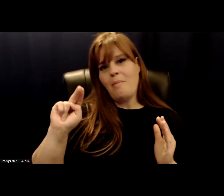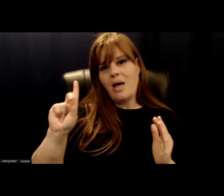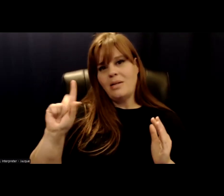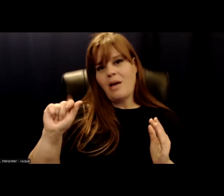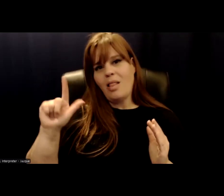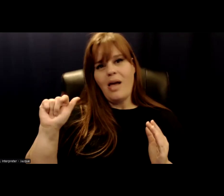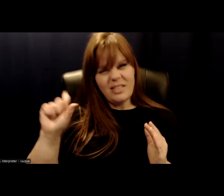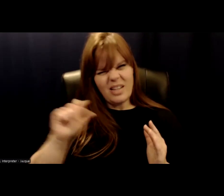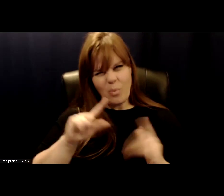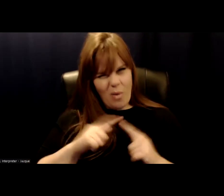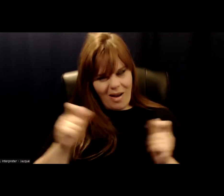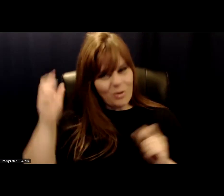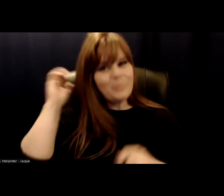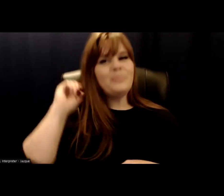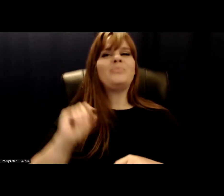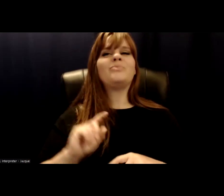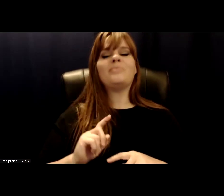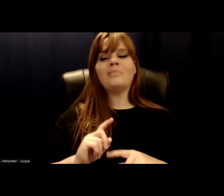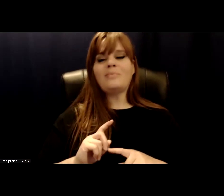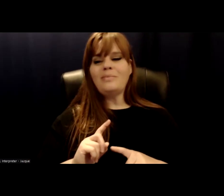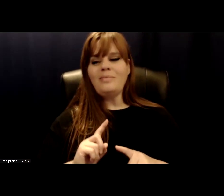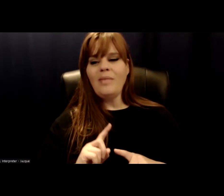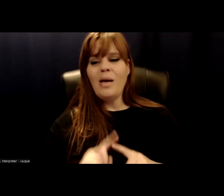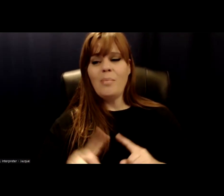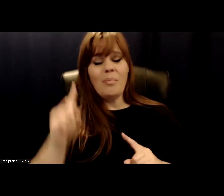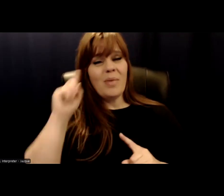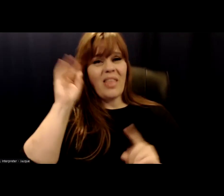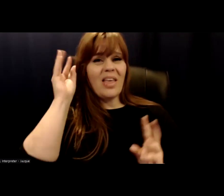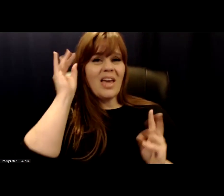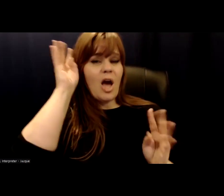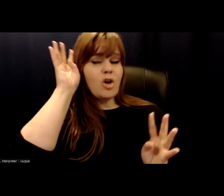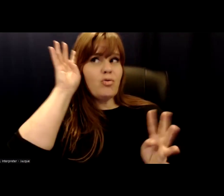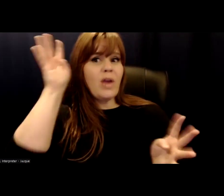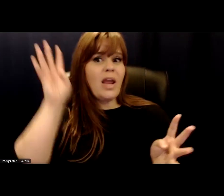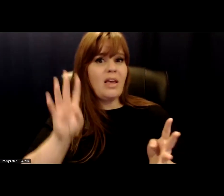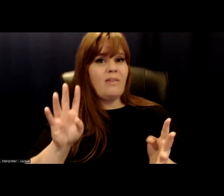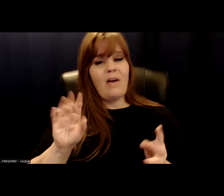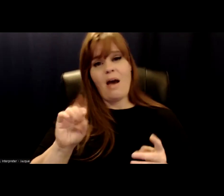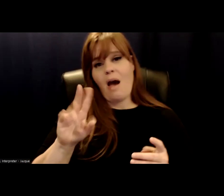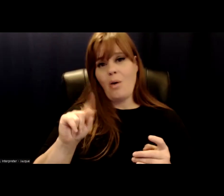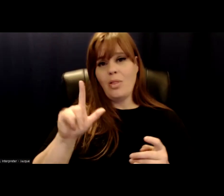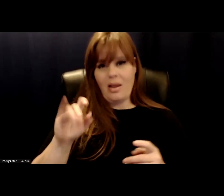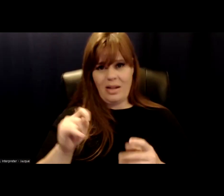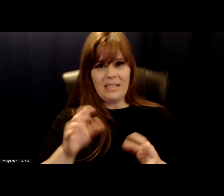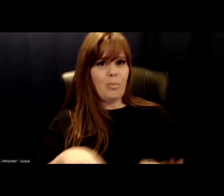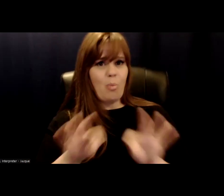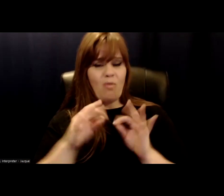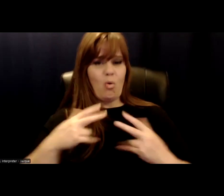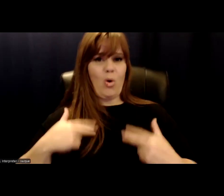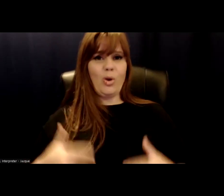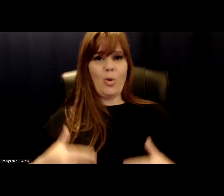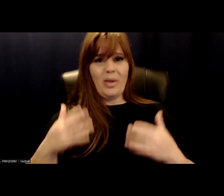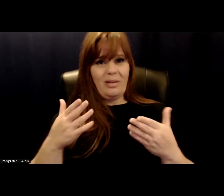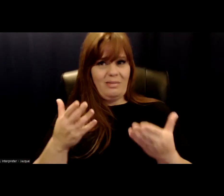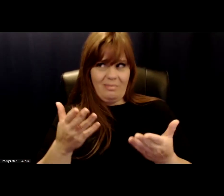yes, I think that a creative outlet is so important for a human being in general, and that getting hung up on